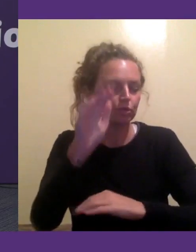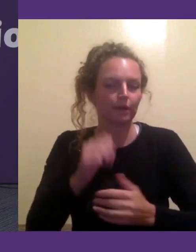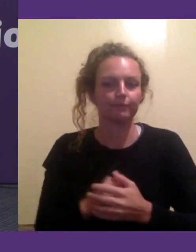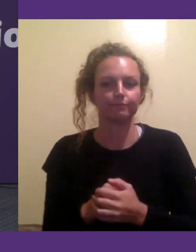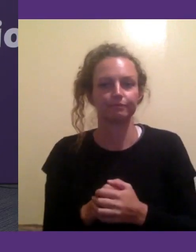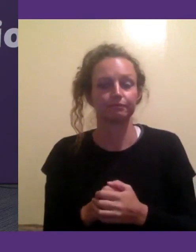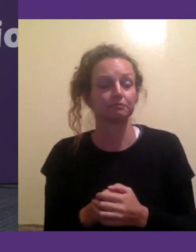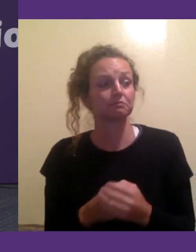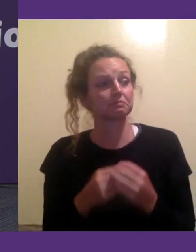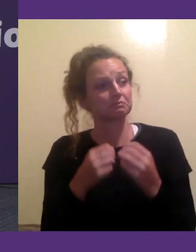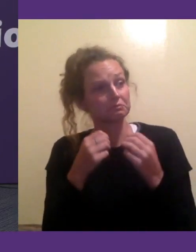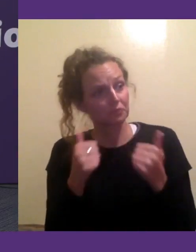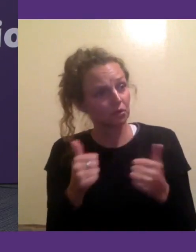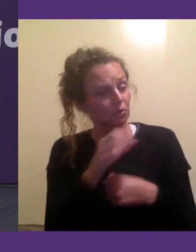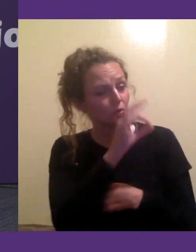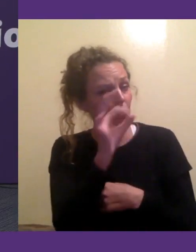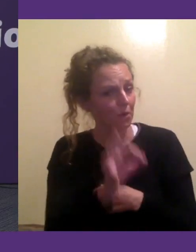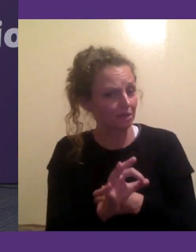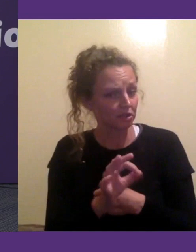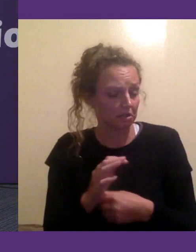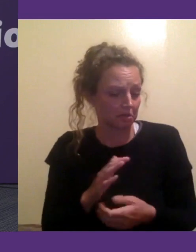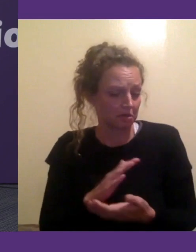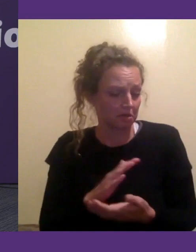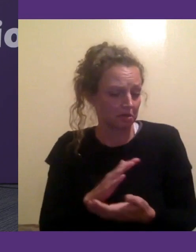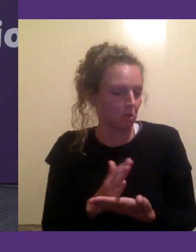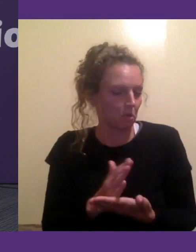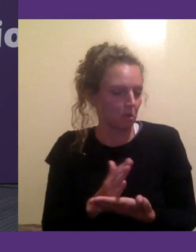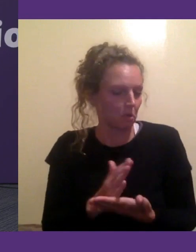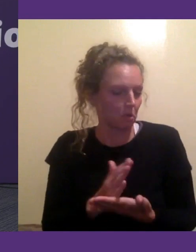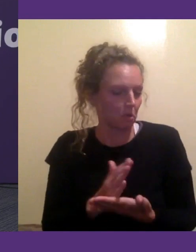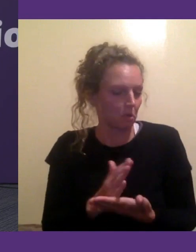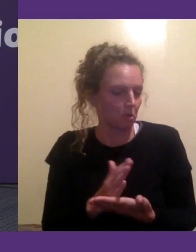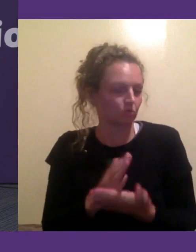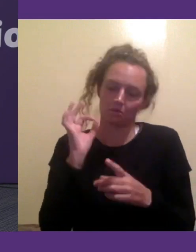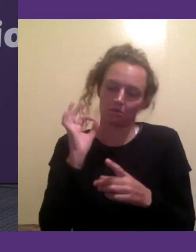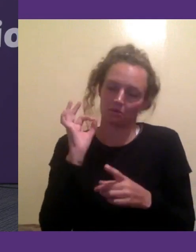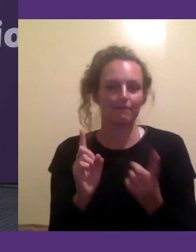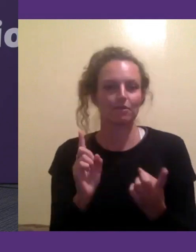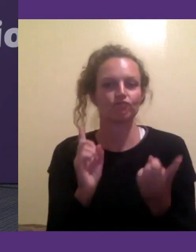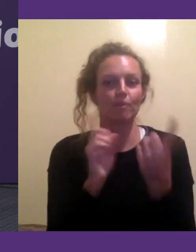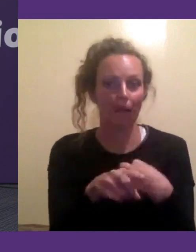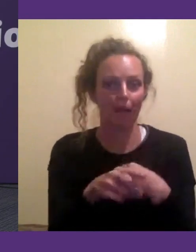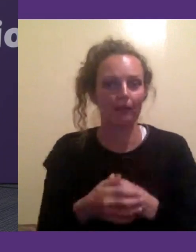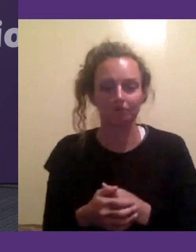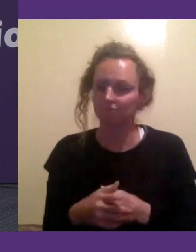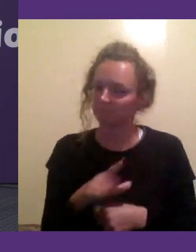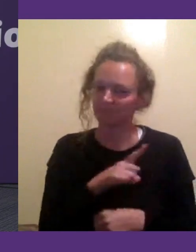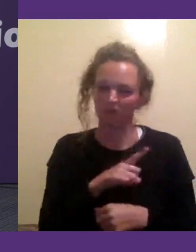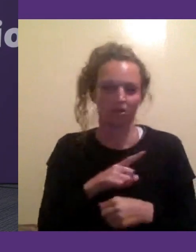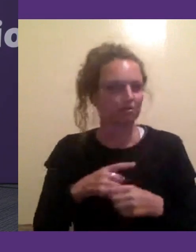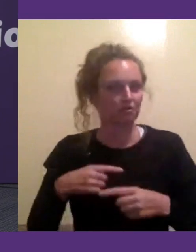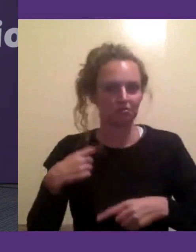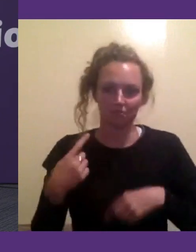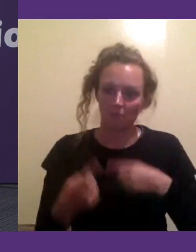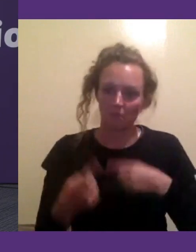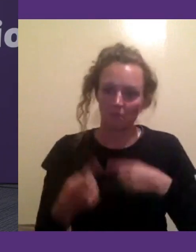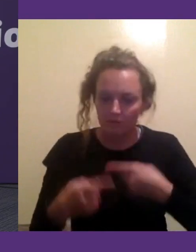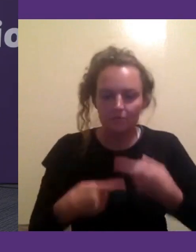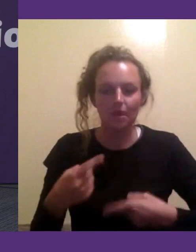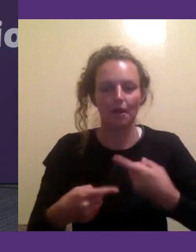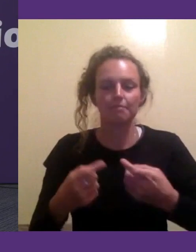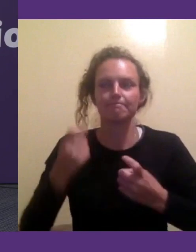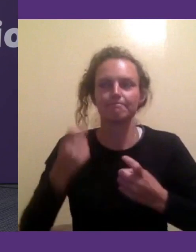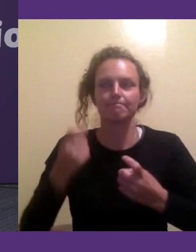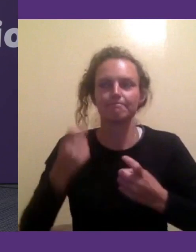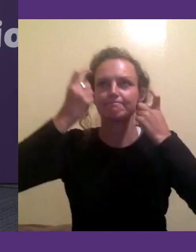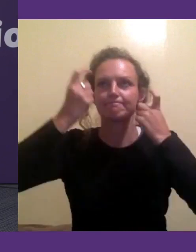that I have a specific answer, because I think we're constantly trying to look at different elements and figure out where